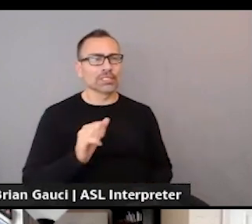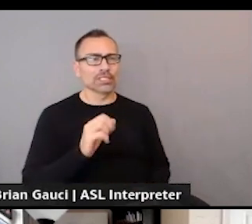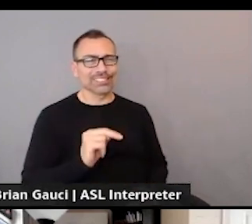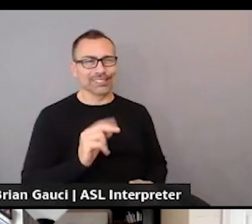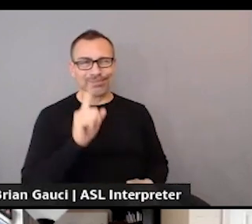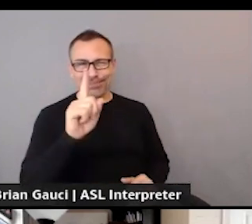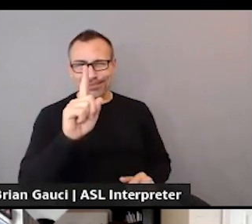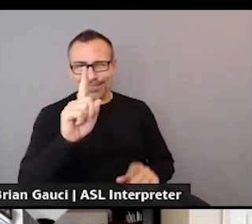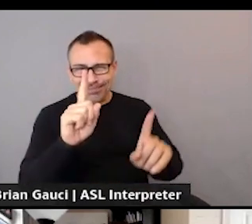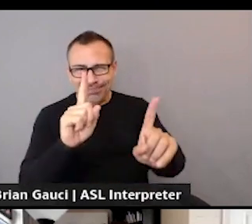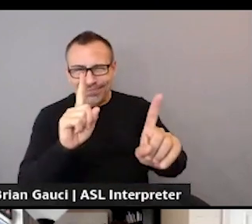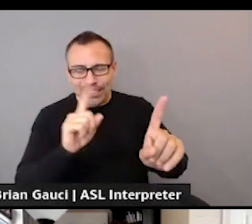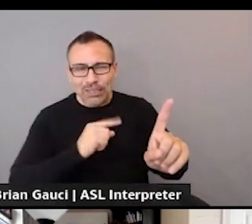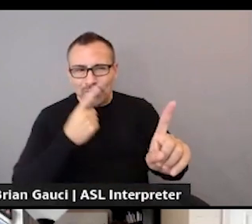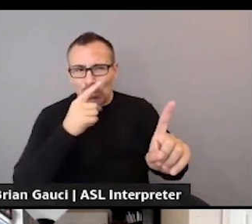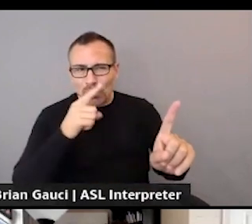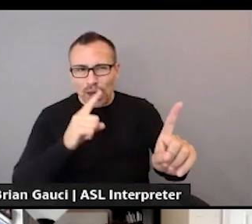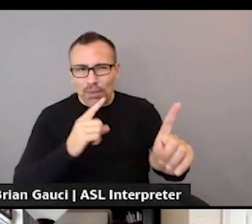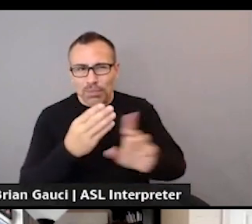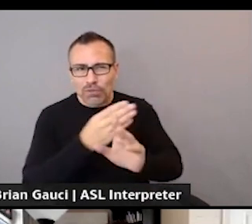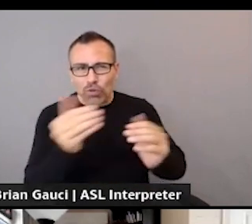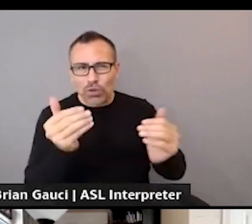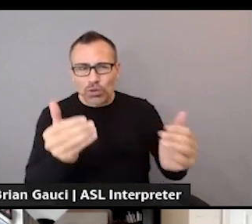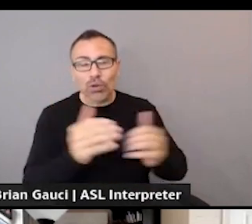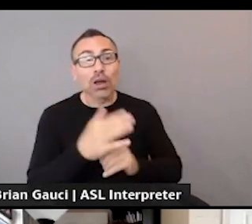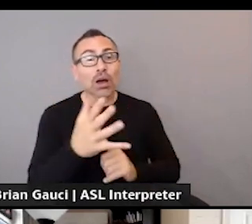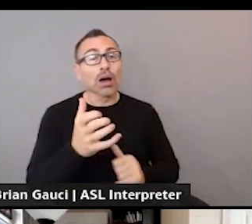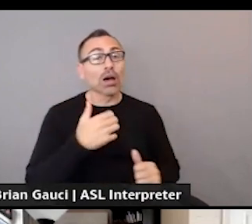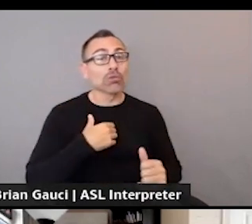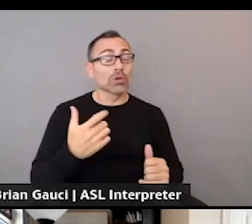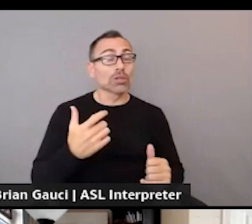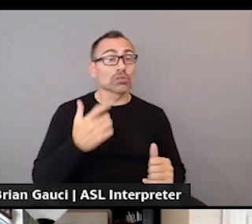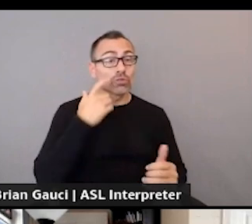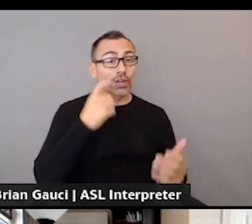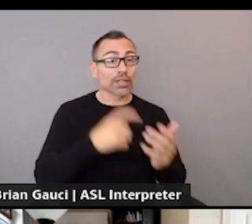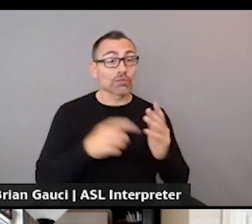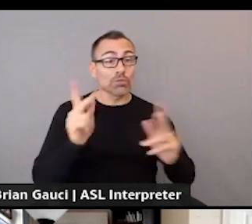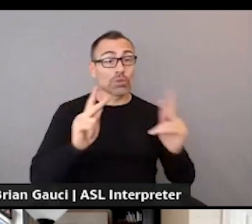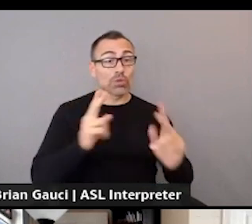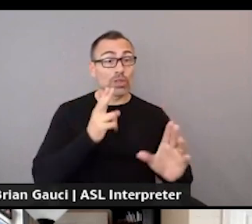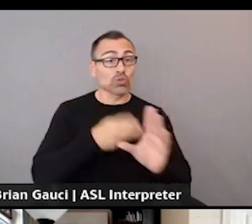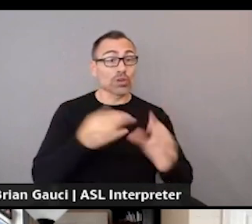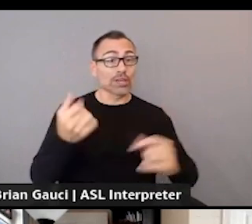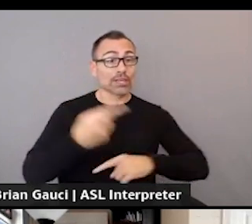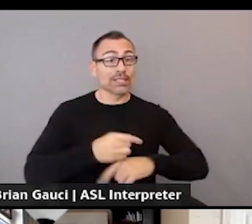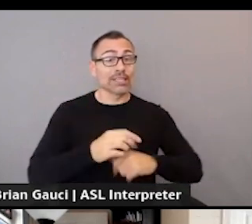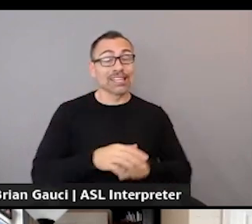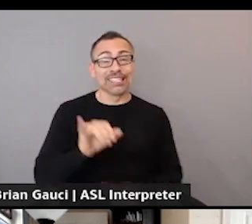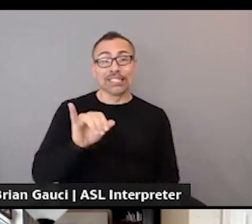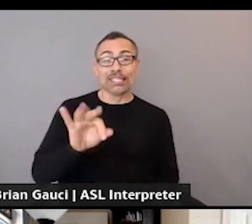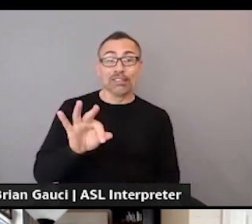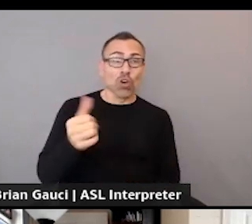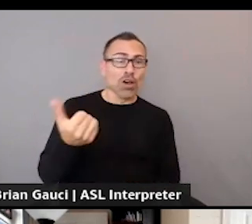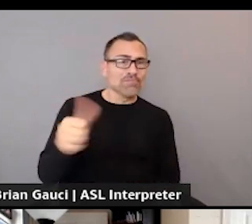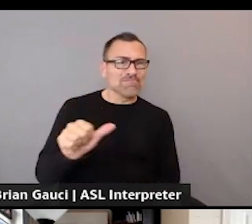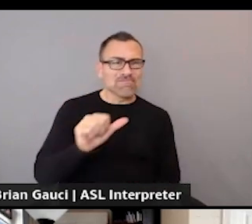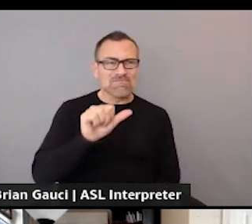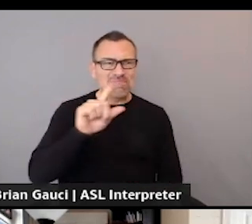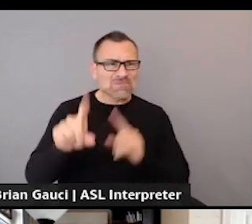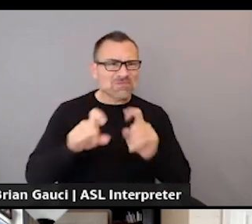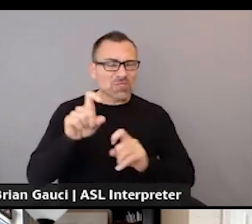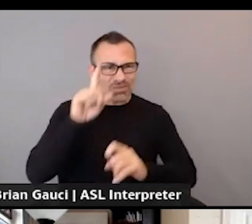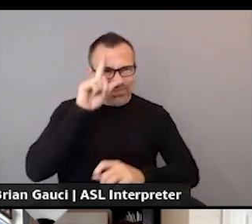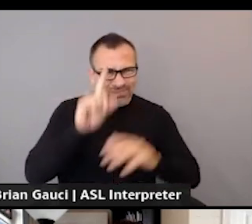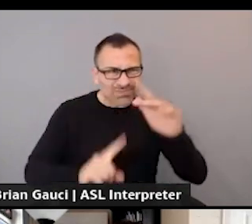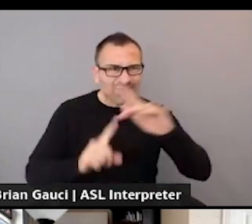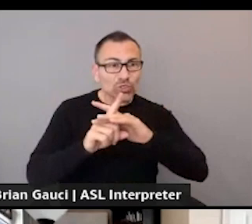before you go on, because I just want to acknowledge that for the people who are joining us today, if you've got any questions as Harshal's going